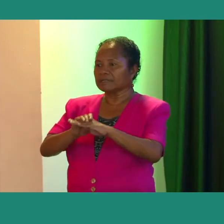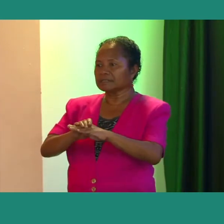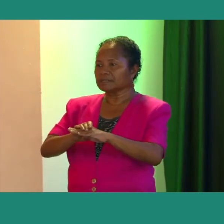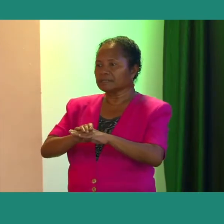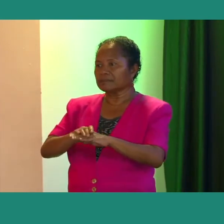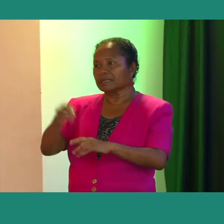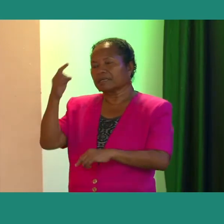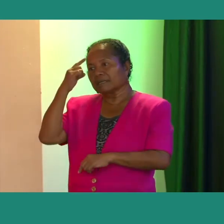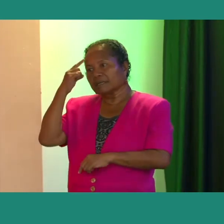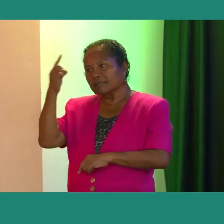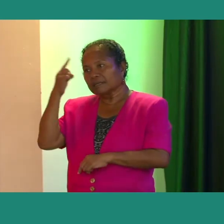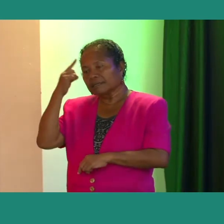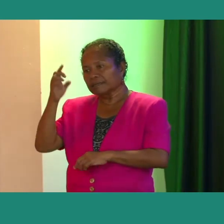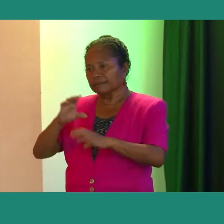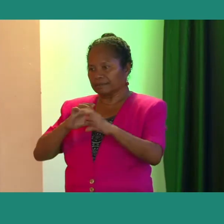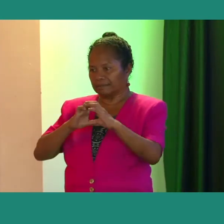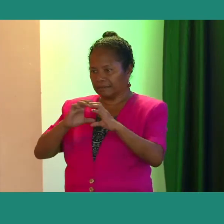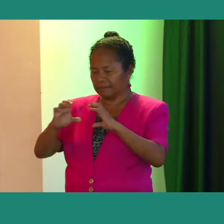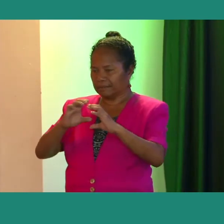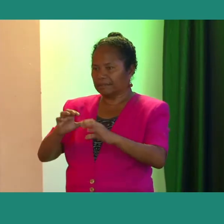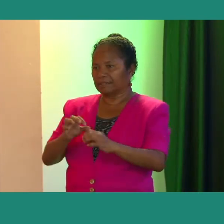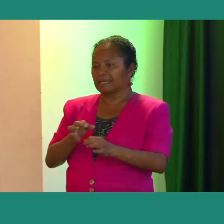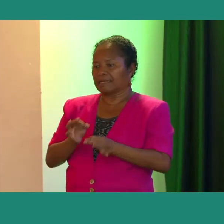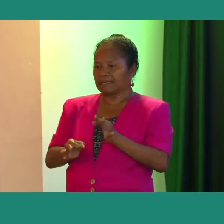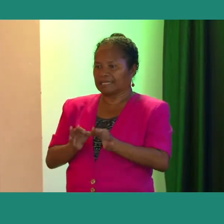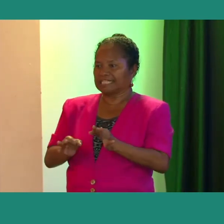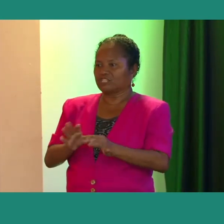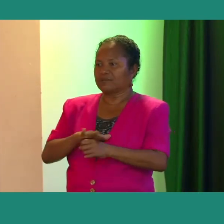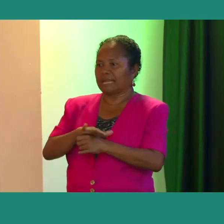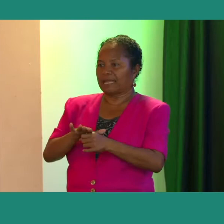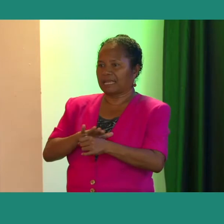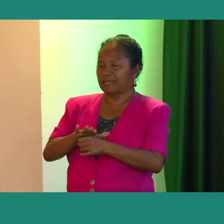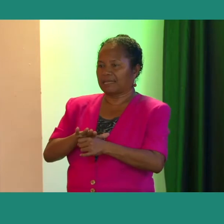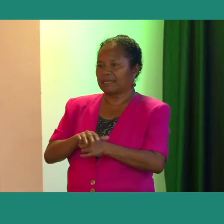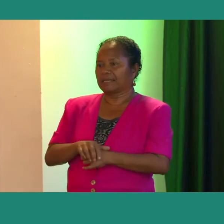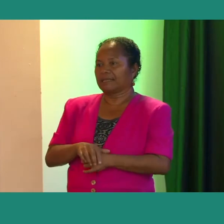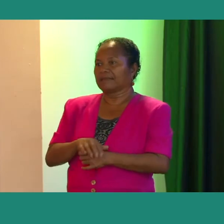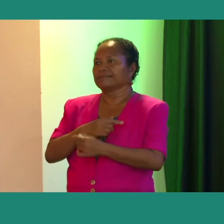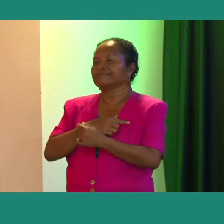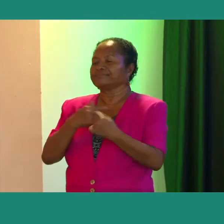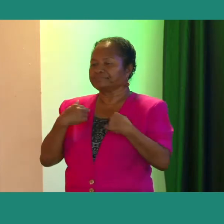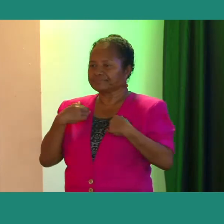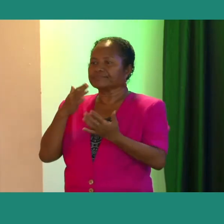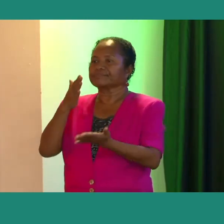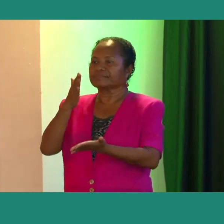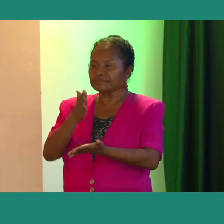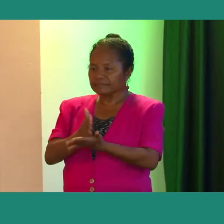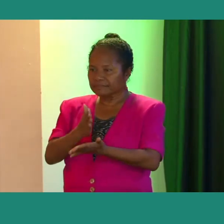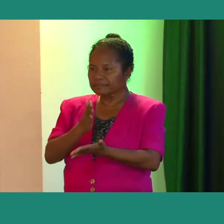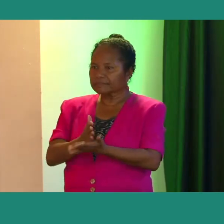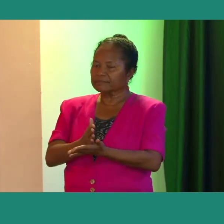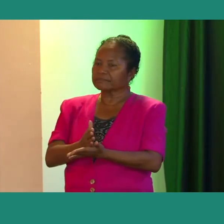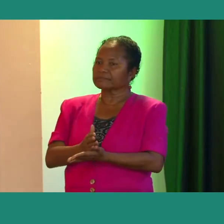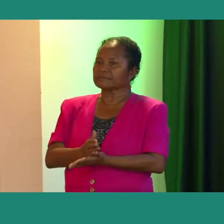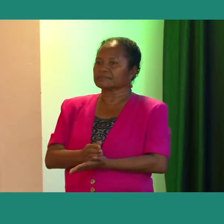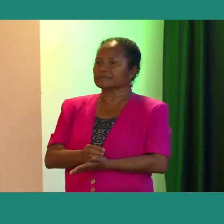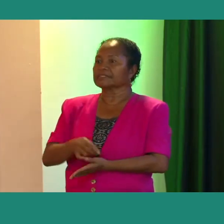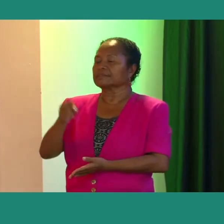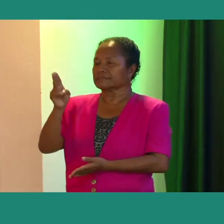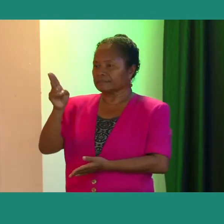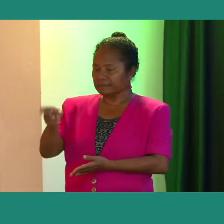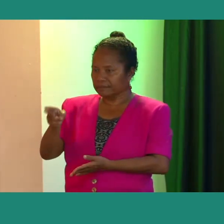our communications and decision making? So we really need to reevaluate, are we as